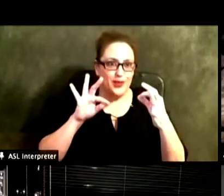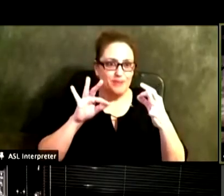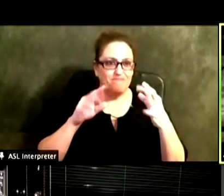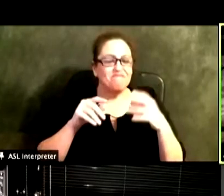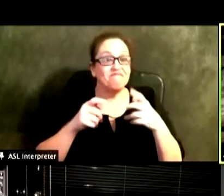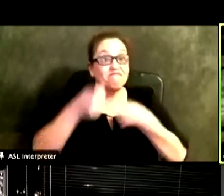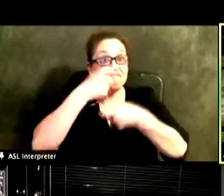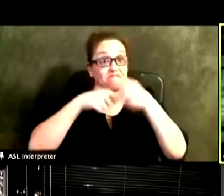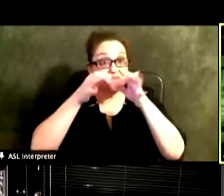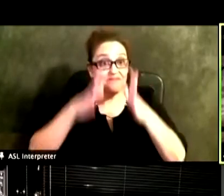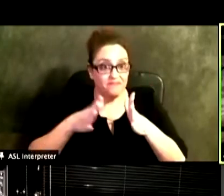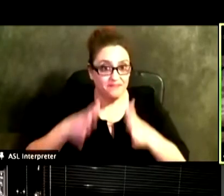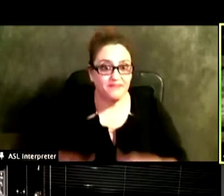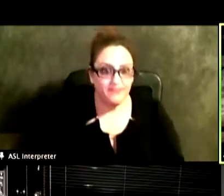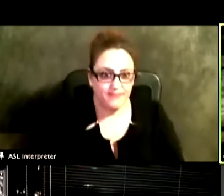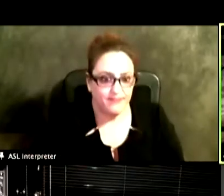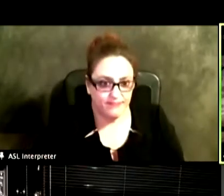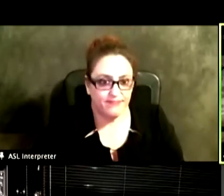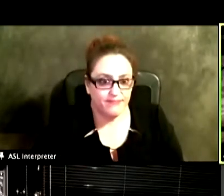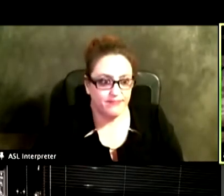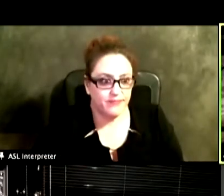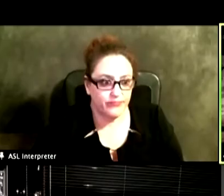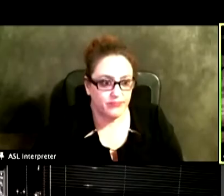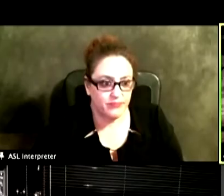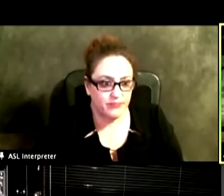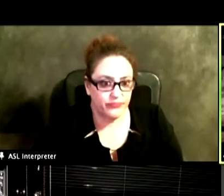Thank you very much, Reverend Davis. Appreciate it.